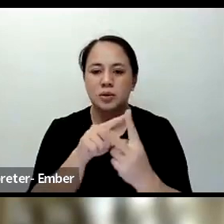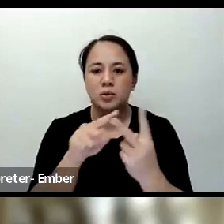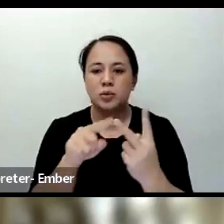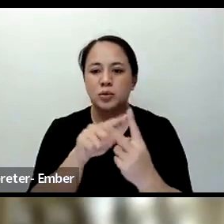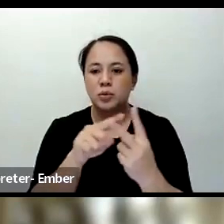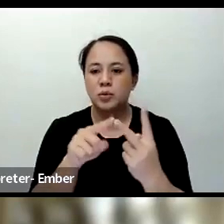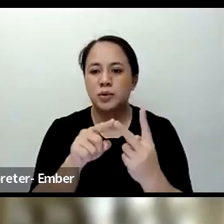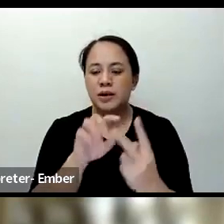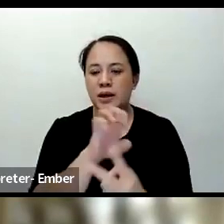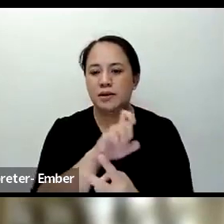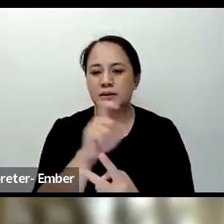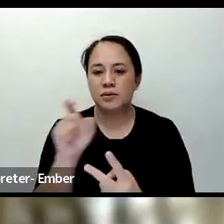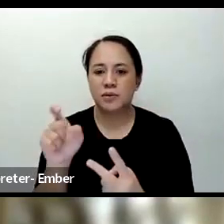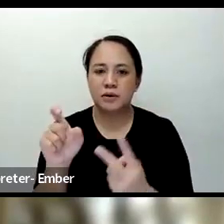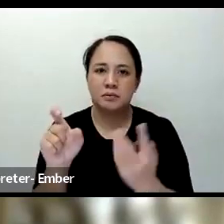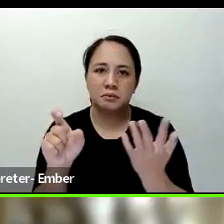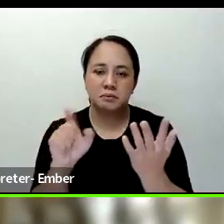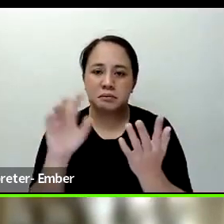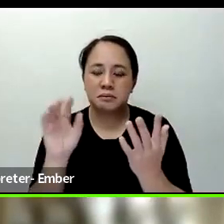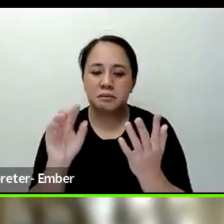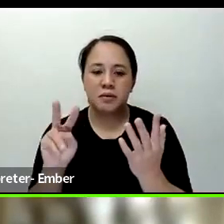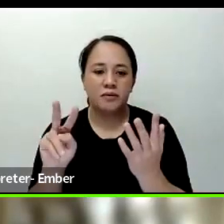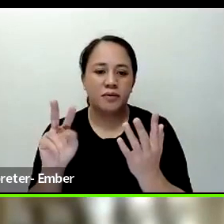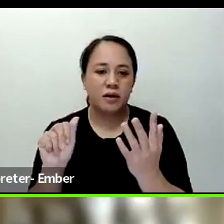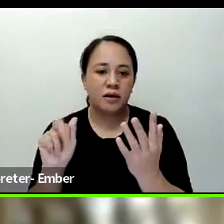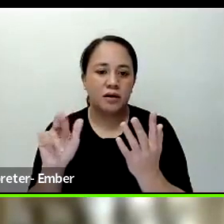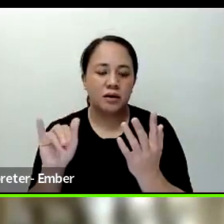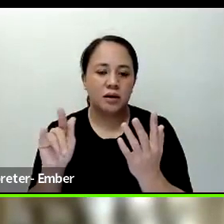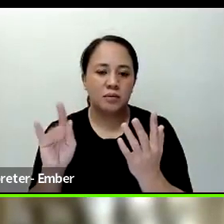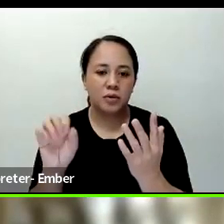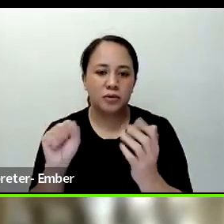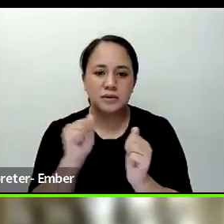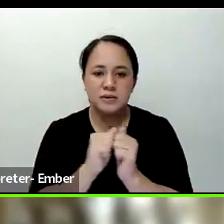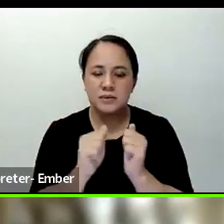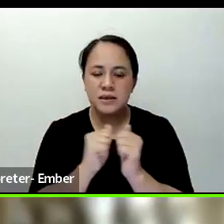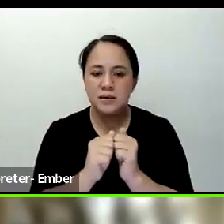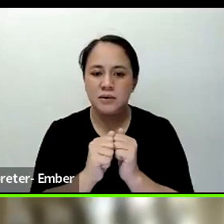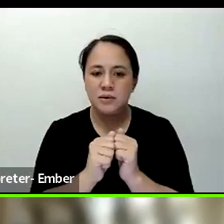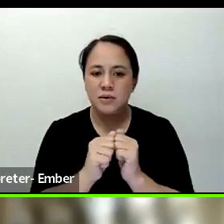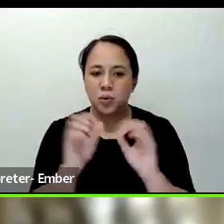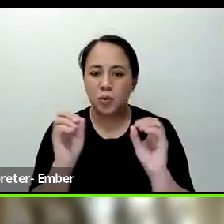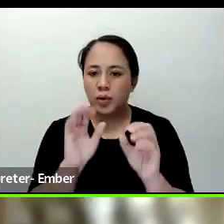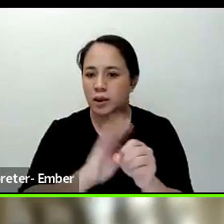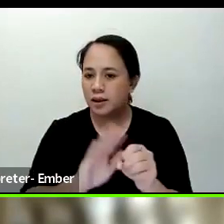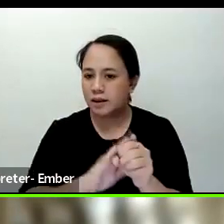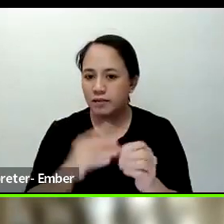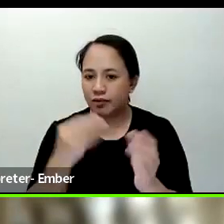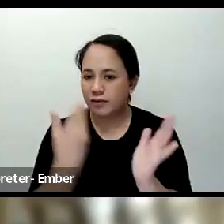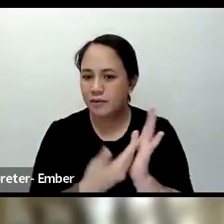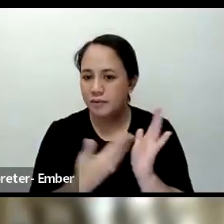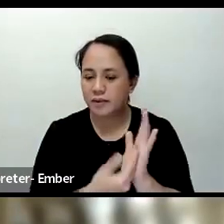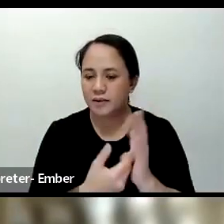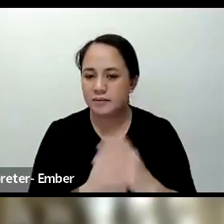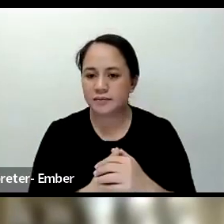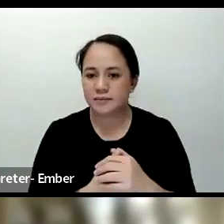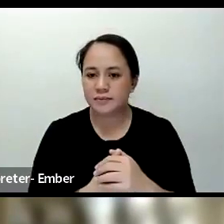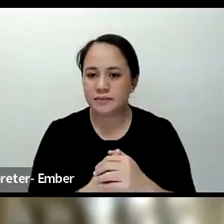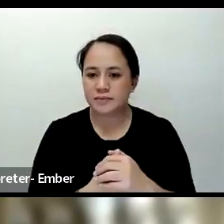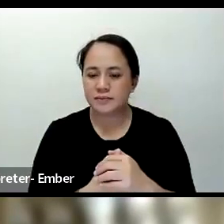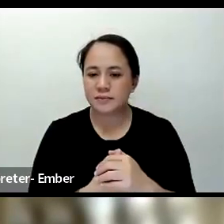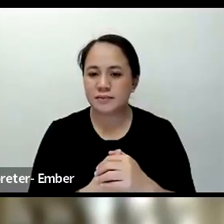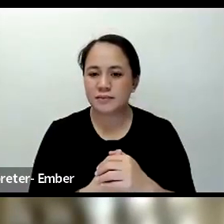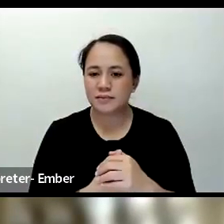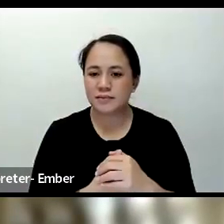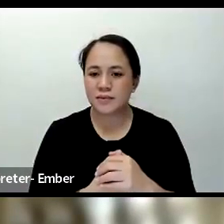X and Y variables. So in layman's term, there's no enough evidence. Yes, or